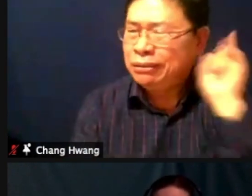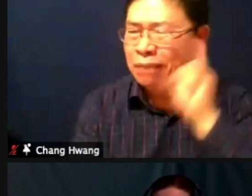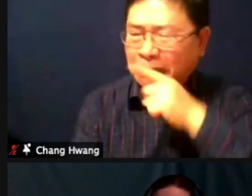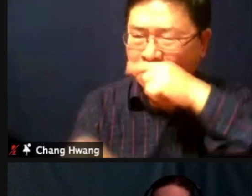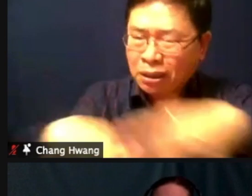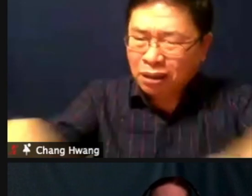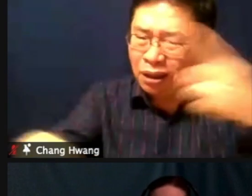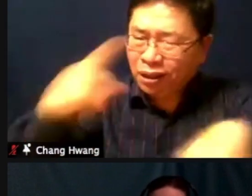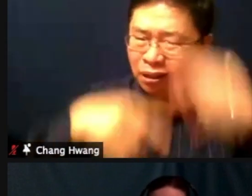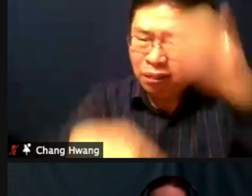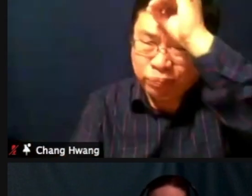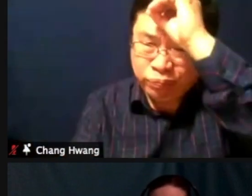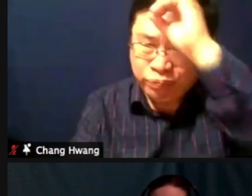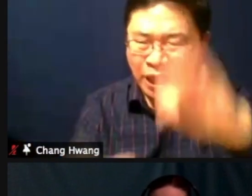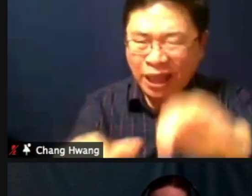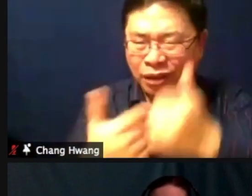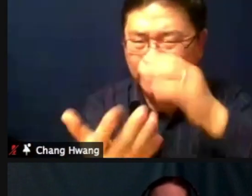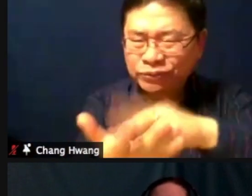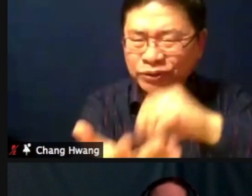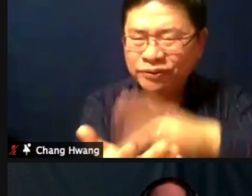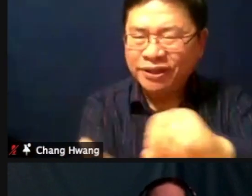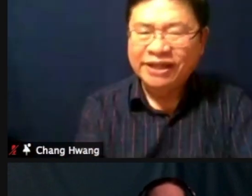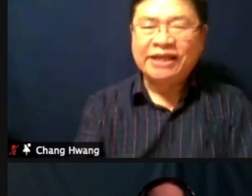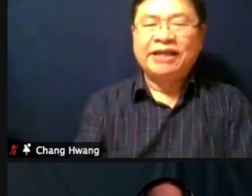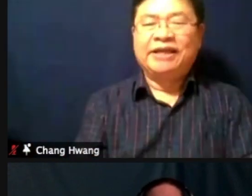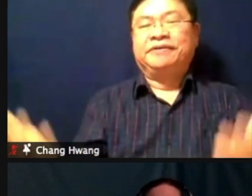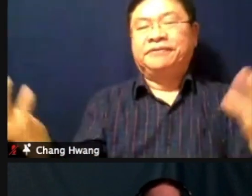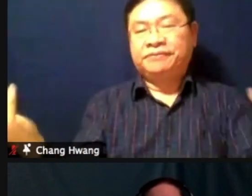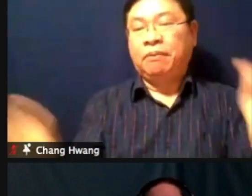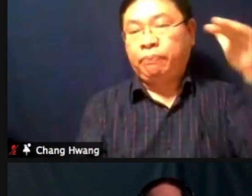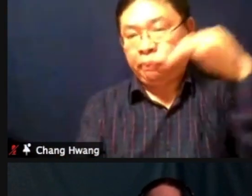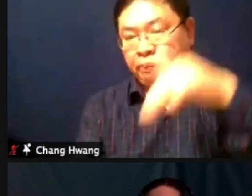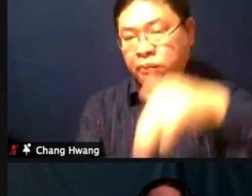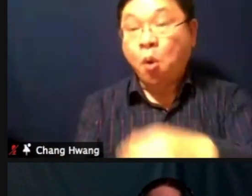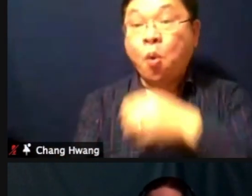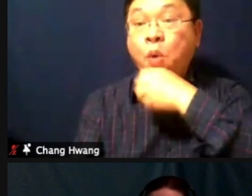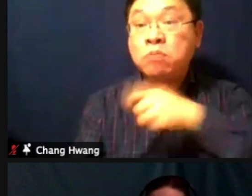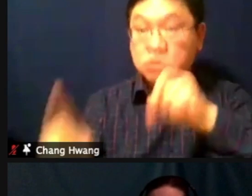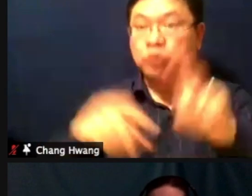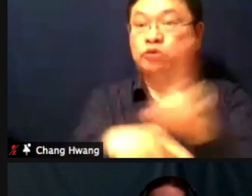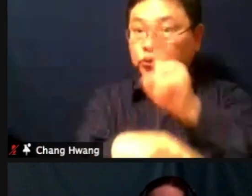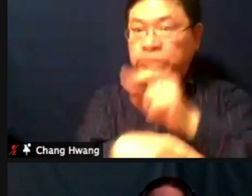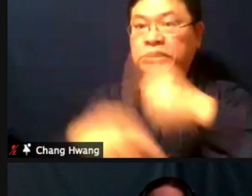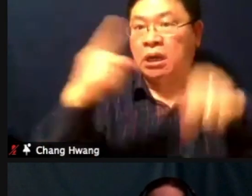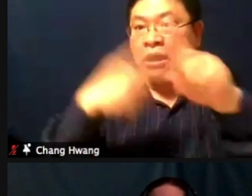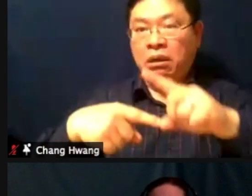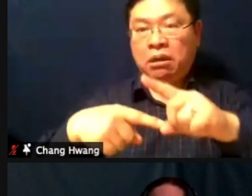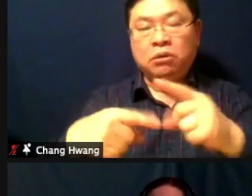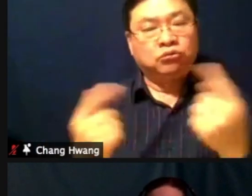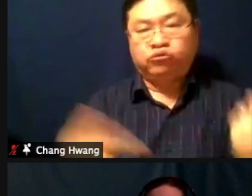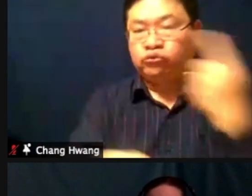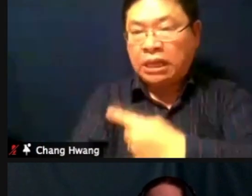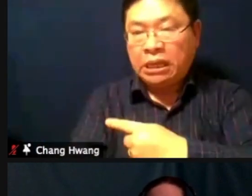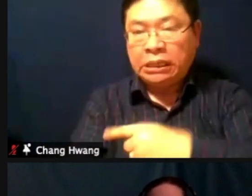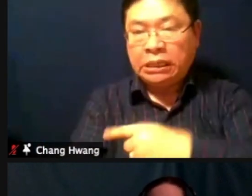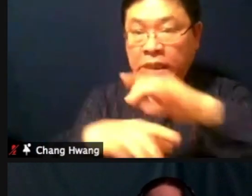have an interpreter working with the deaf children, but that will be their first exposure to language. So they're learning from